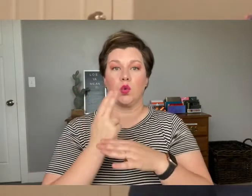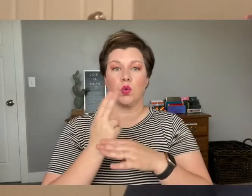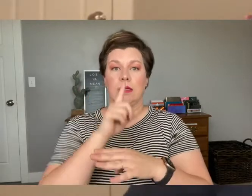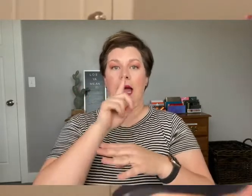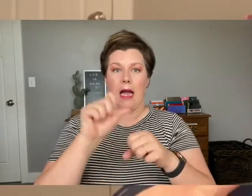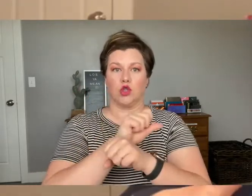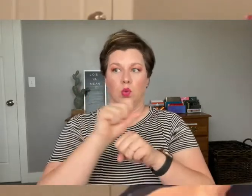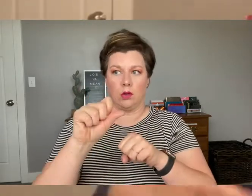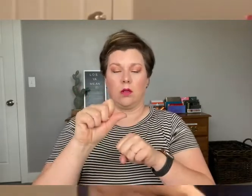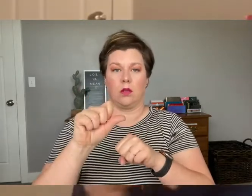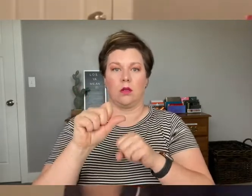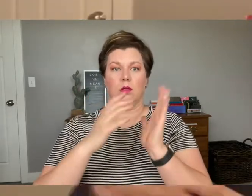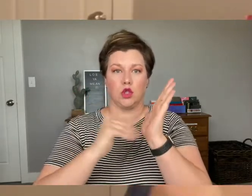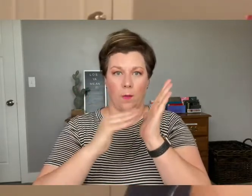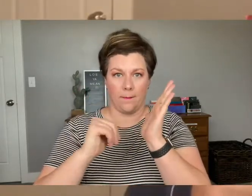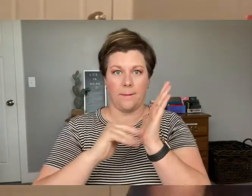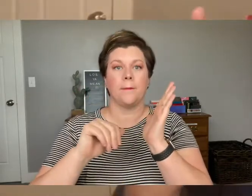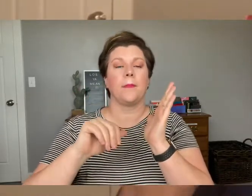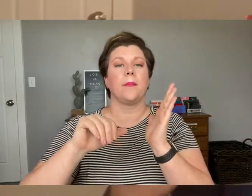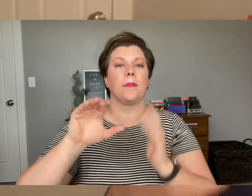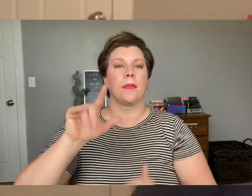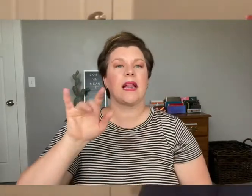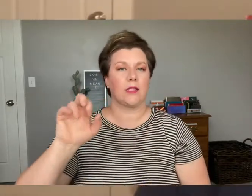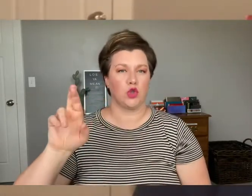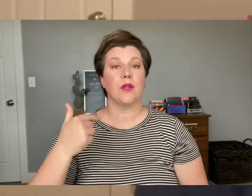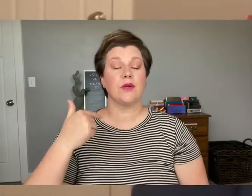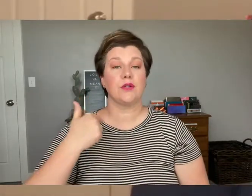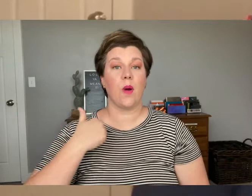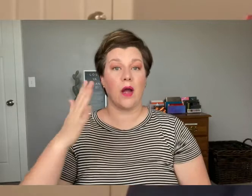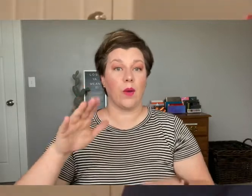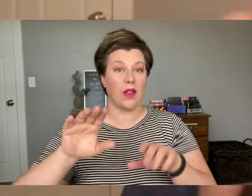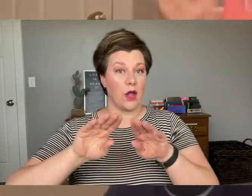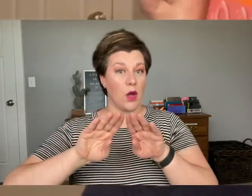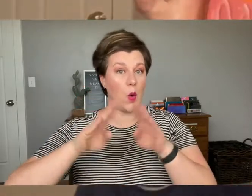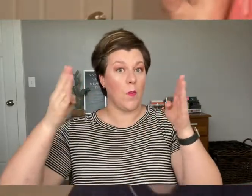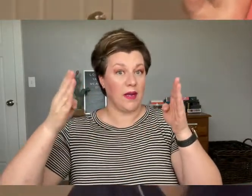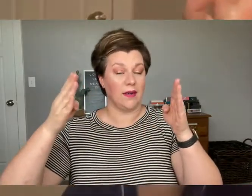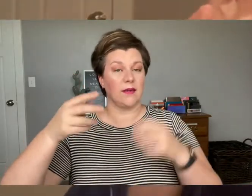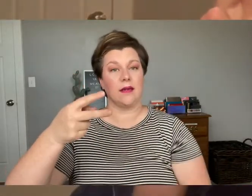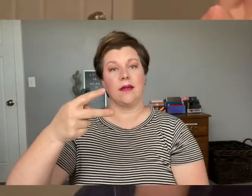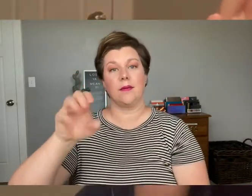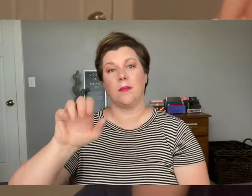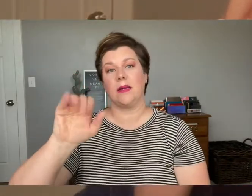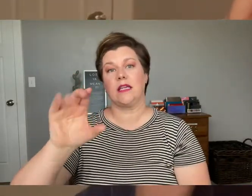go in with an actual cleanser. So I am going to